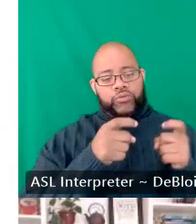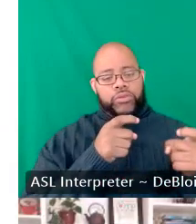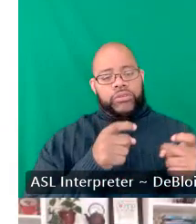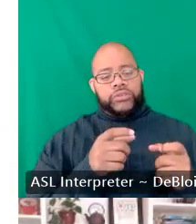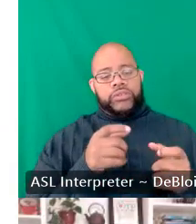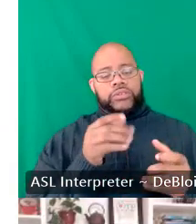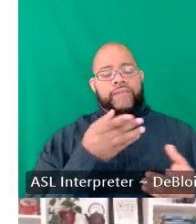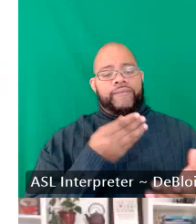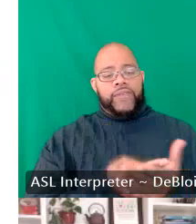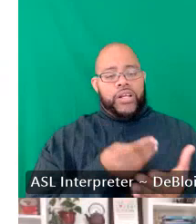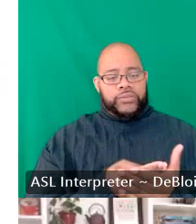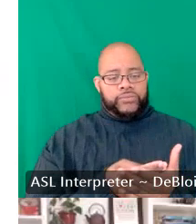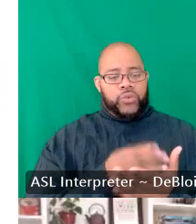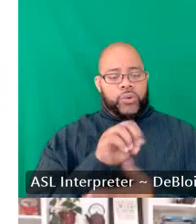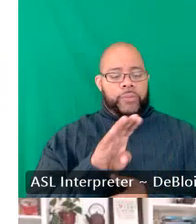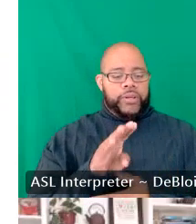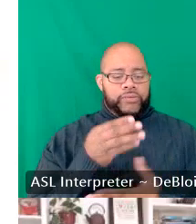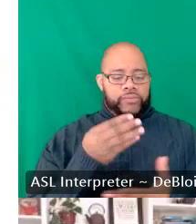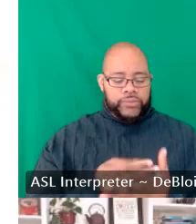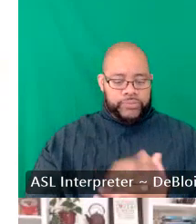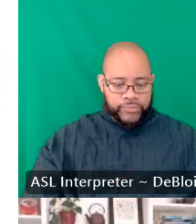funds, OMB approved plan.